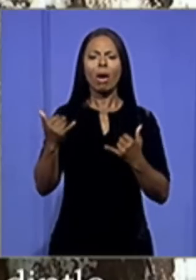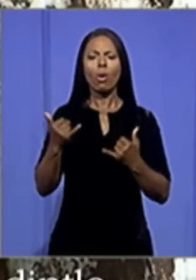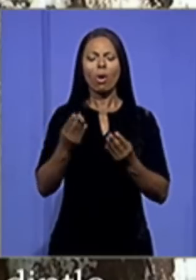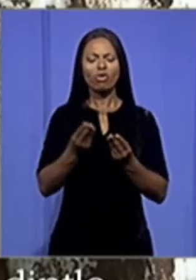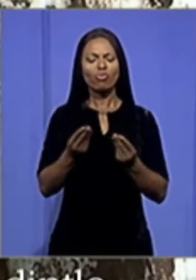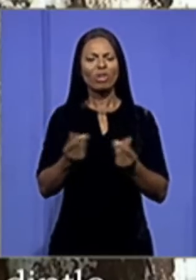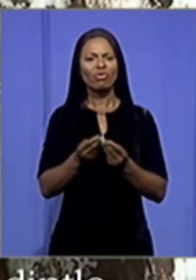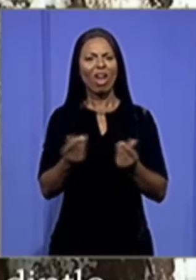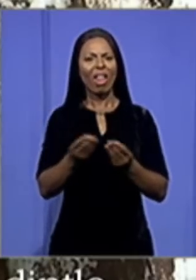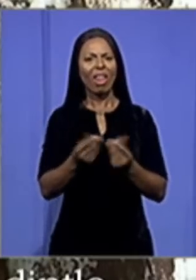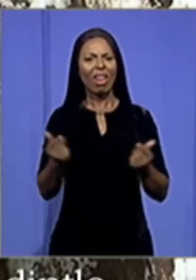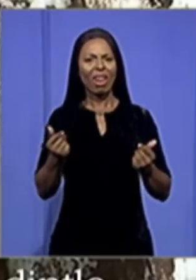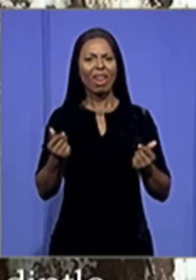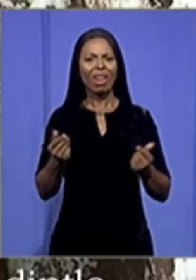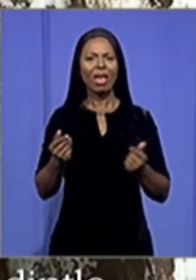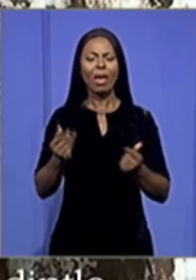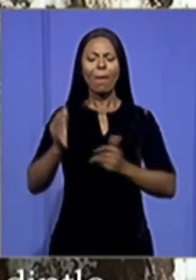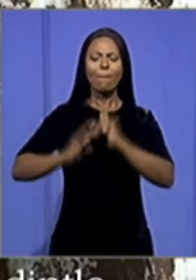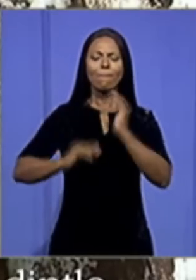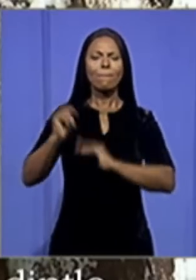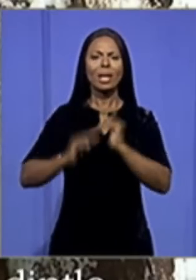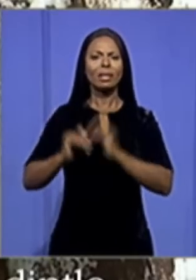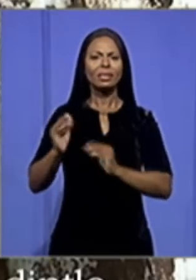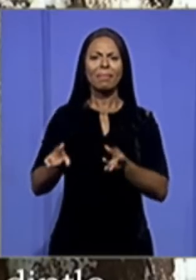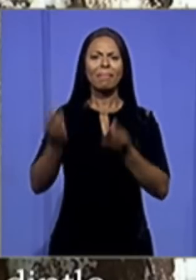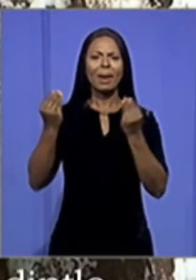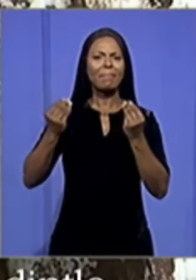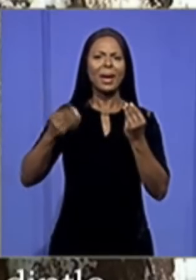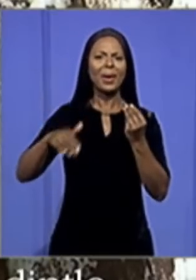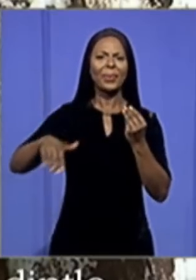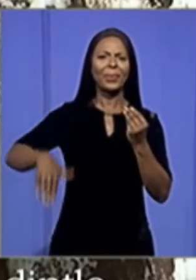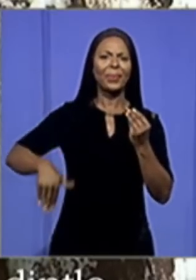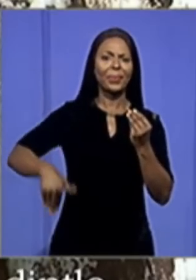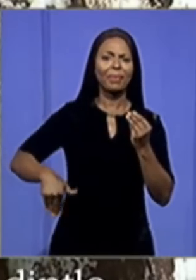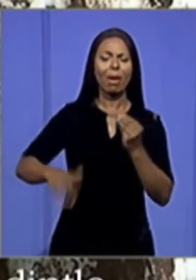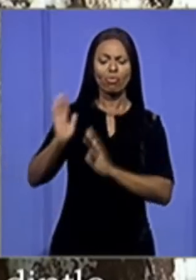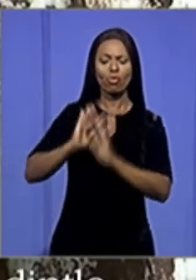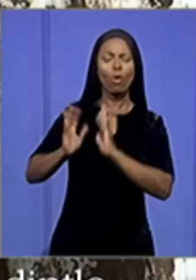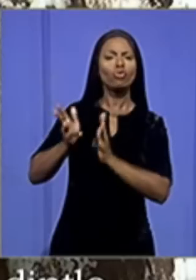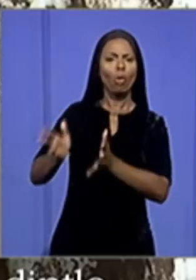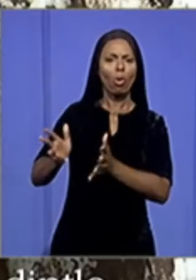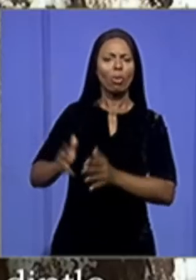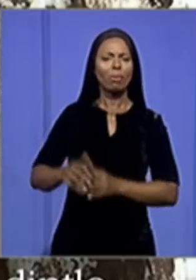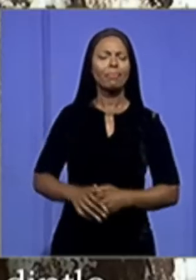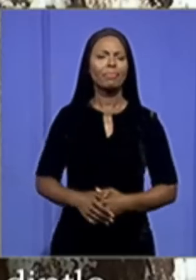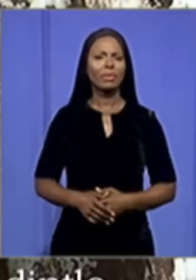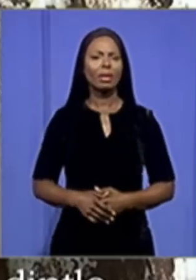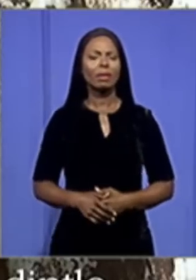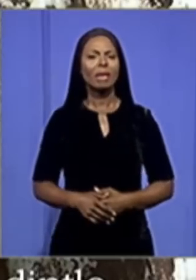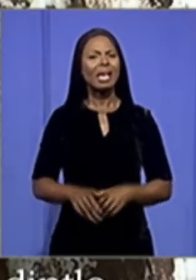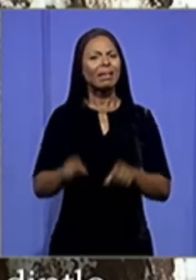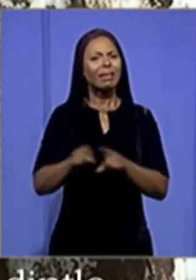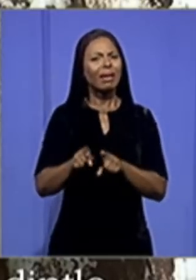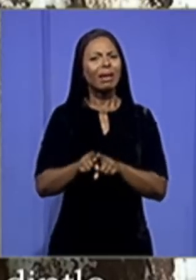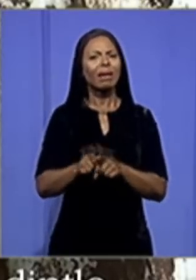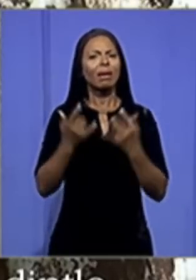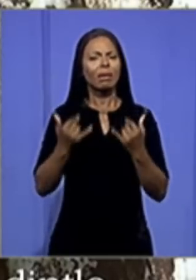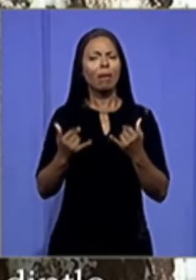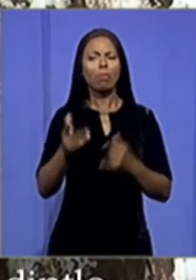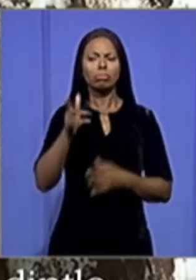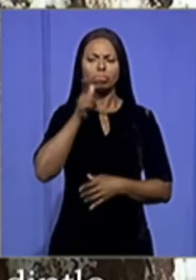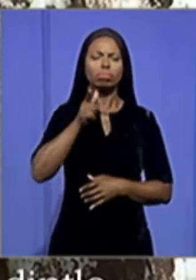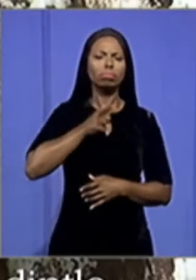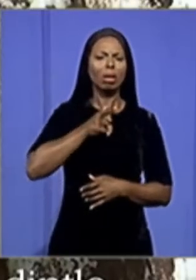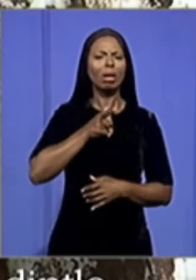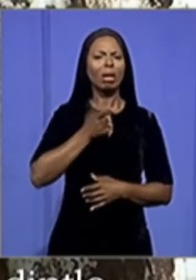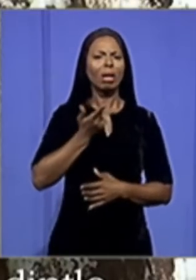ya e tshwantse ditwe ntlo e tshwantse be kauteng tshwantse be le di ring tsa o supentsha gore